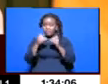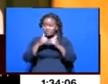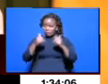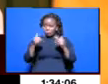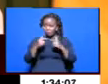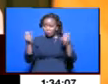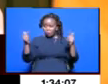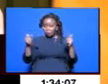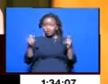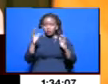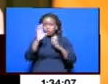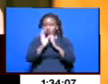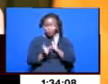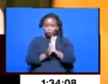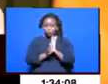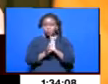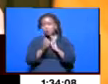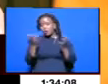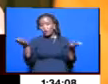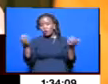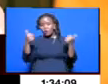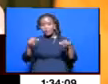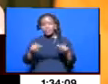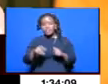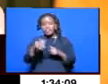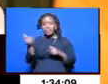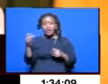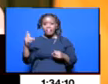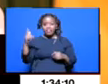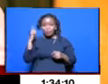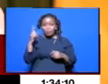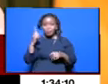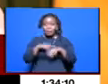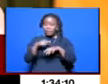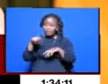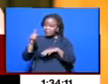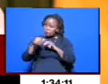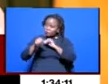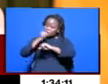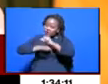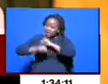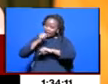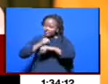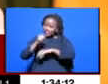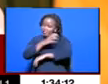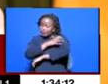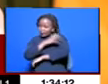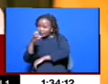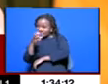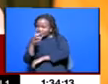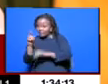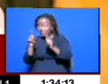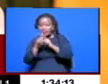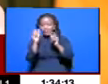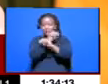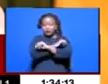he violates any other law when he is not acting in his capacity as the